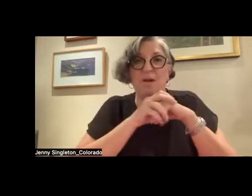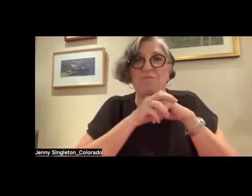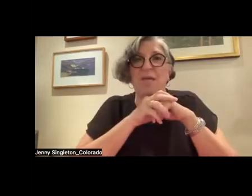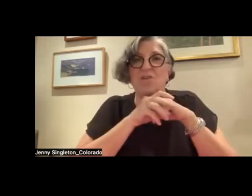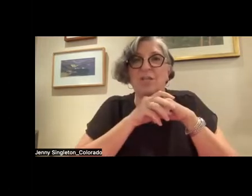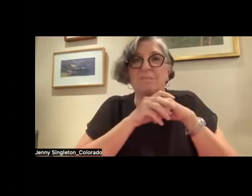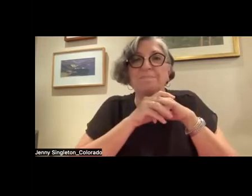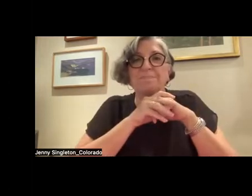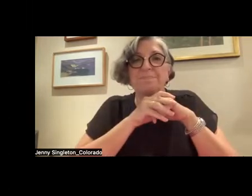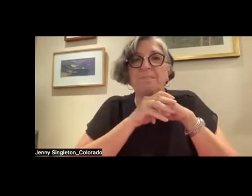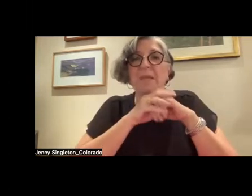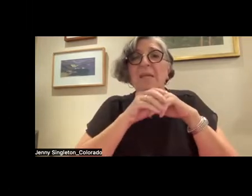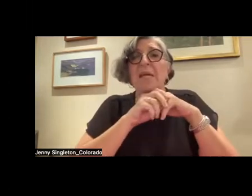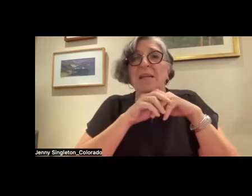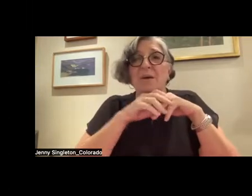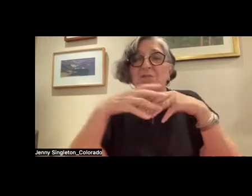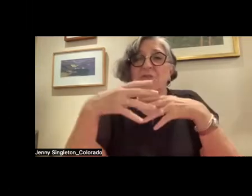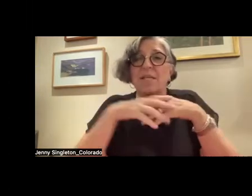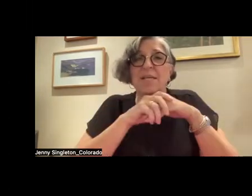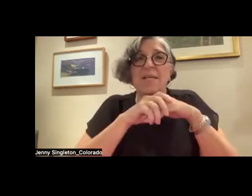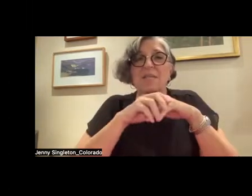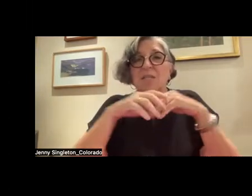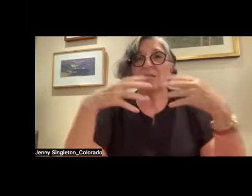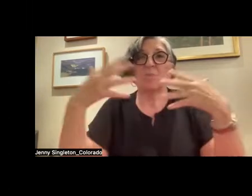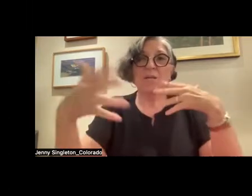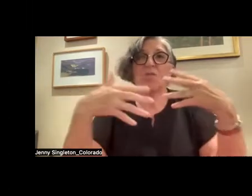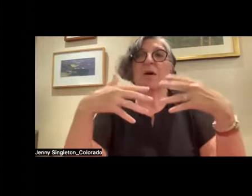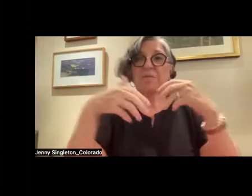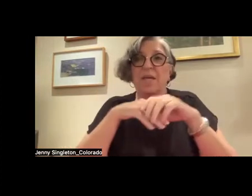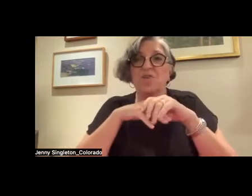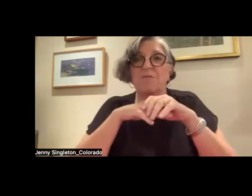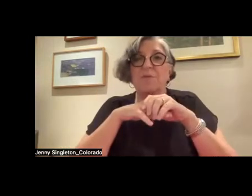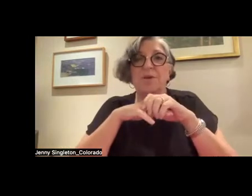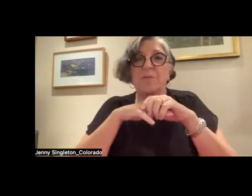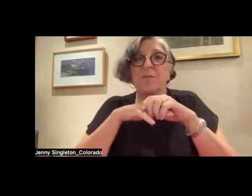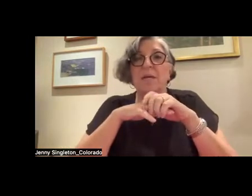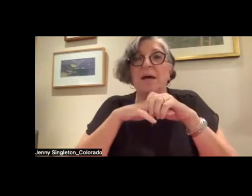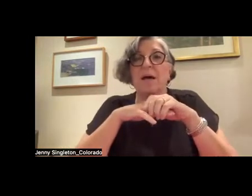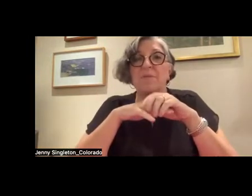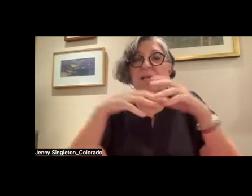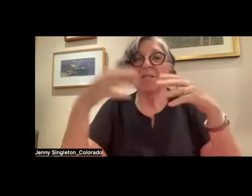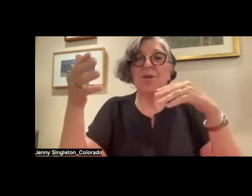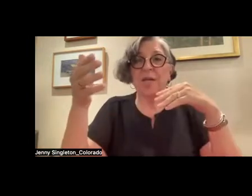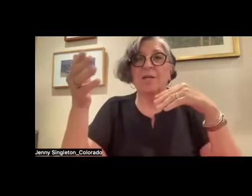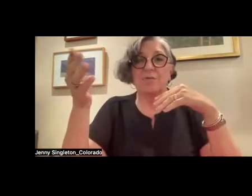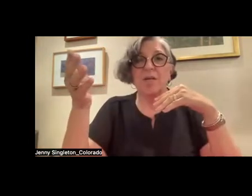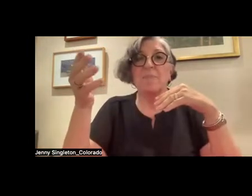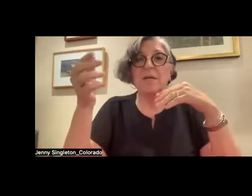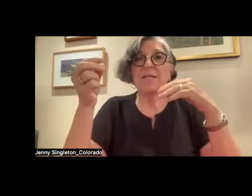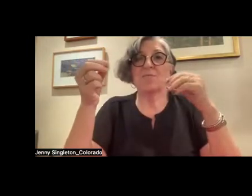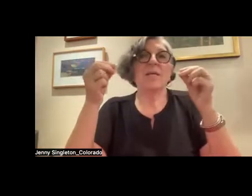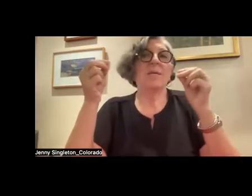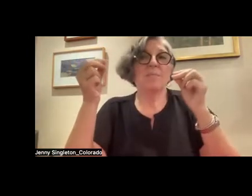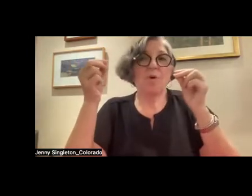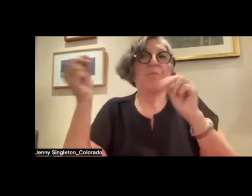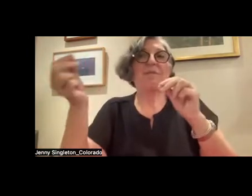spatial modification. Now, interestingly, the spatial modification of verbs to indicate agreement